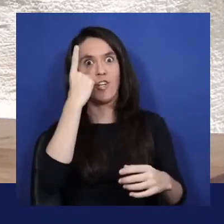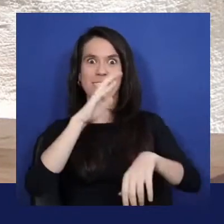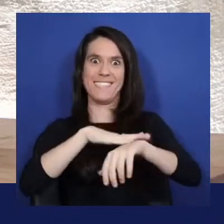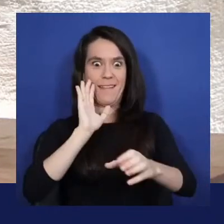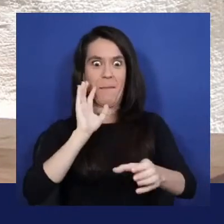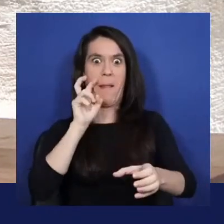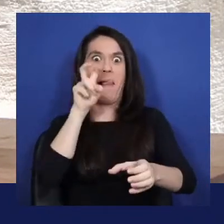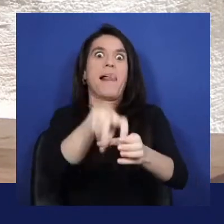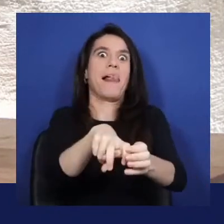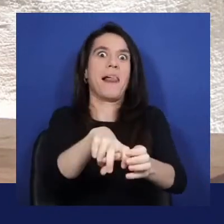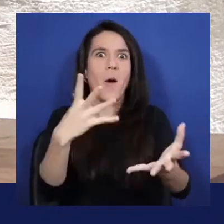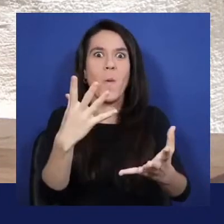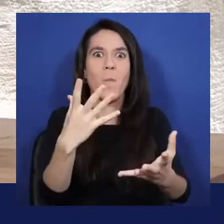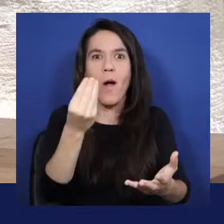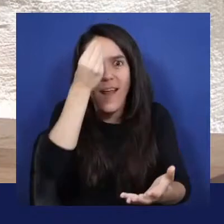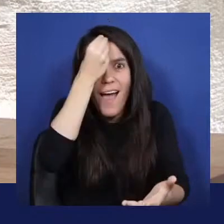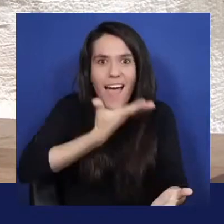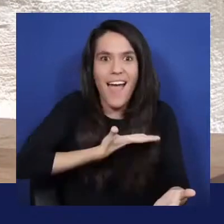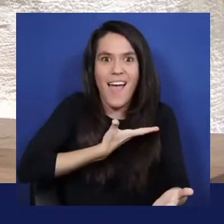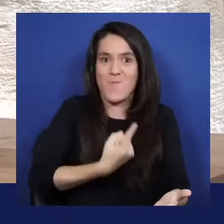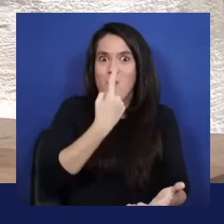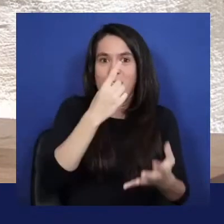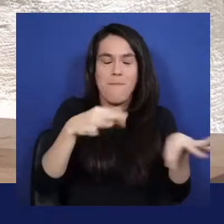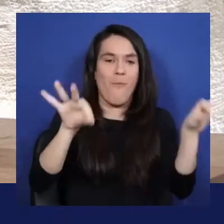you have for me?